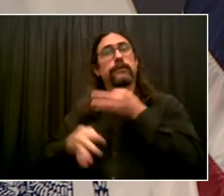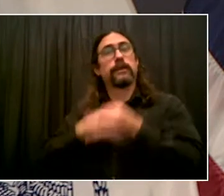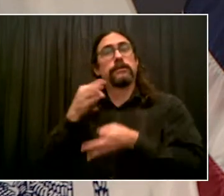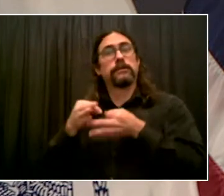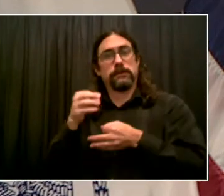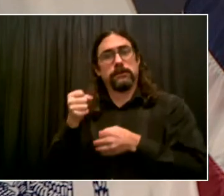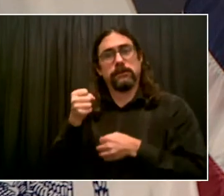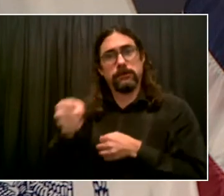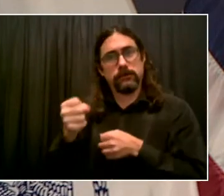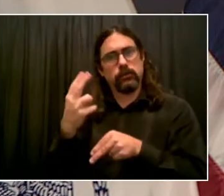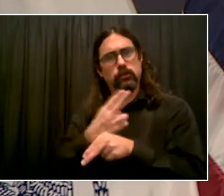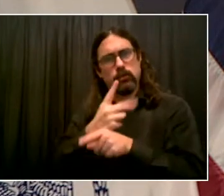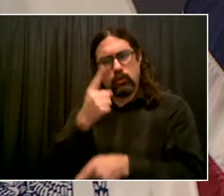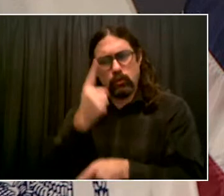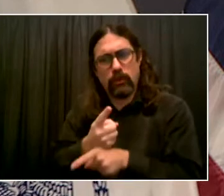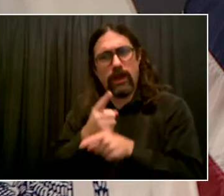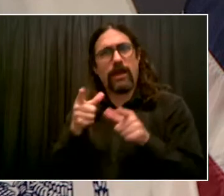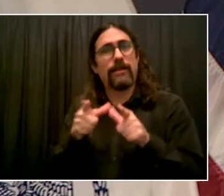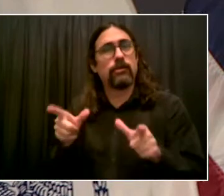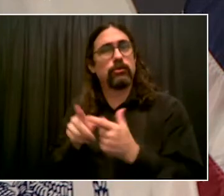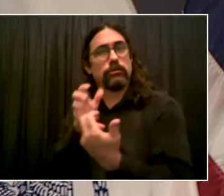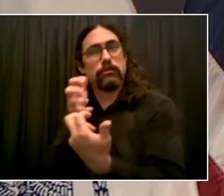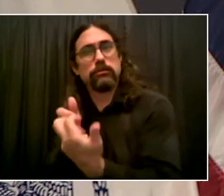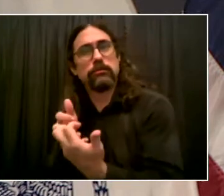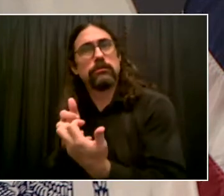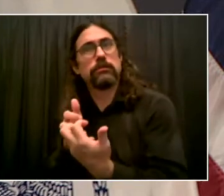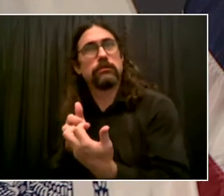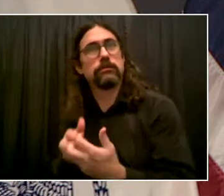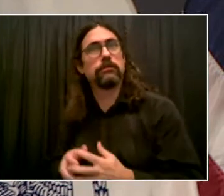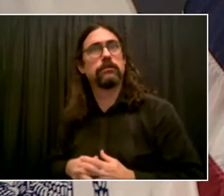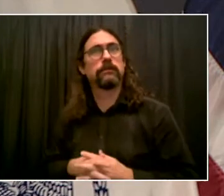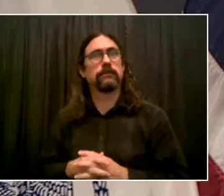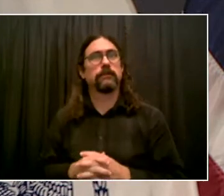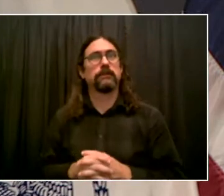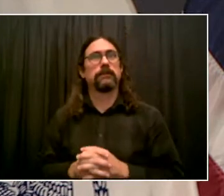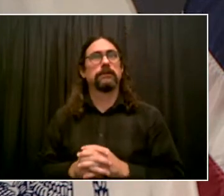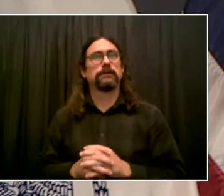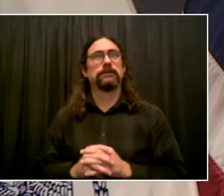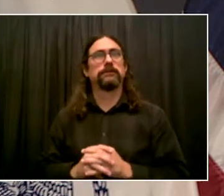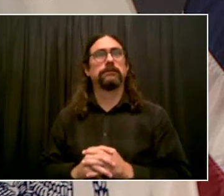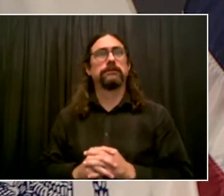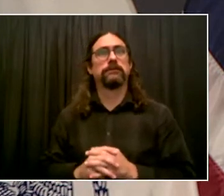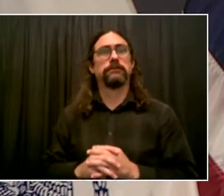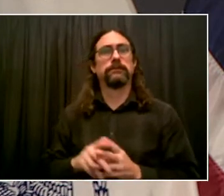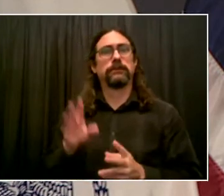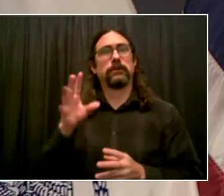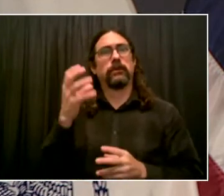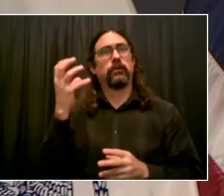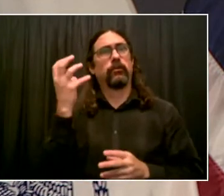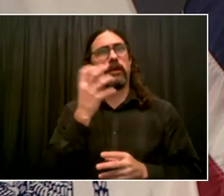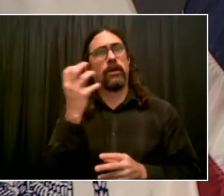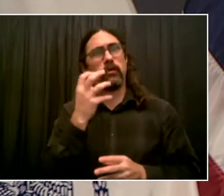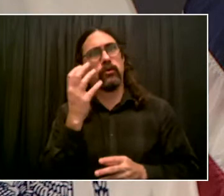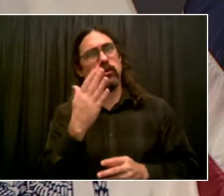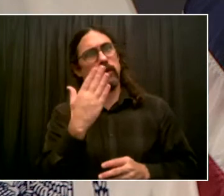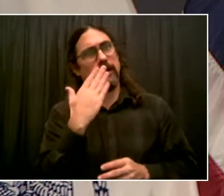very important question, Yehudit, and thank you for it. I'm just checking the latest numbers. I mean, right now,